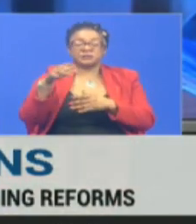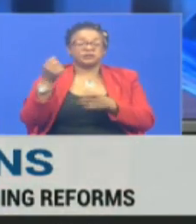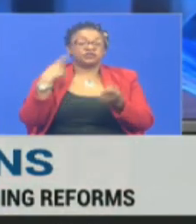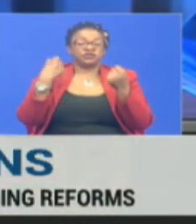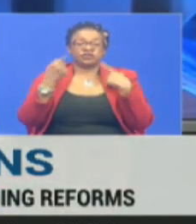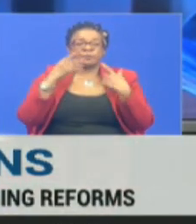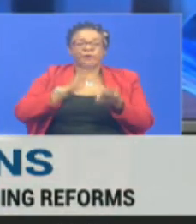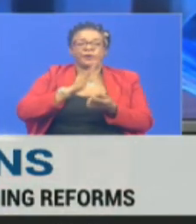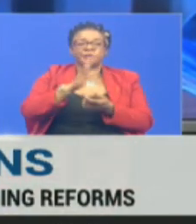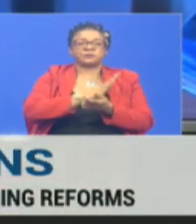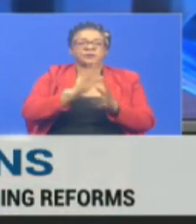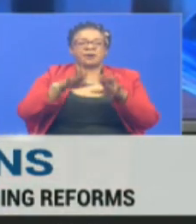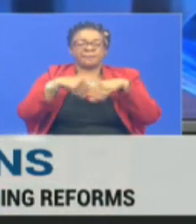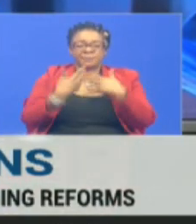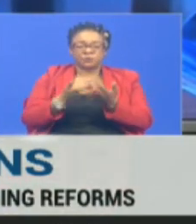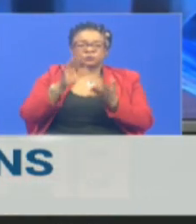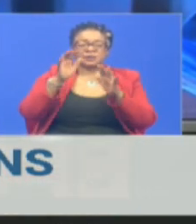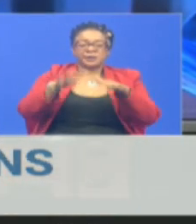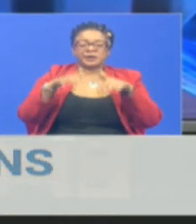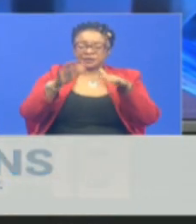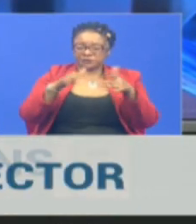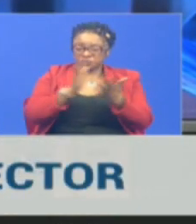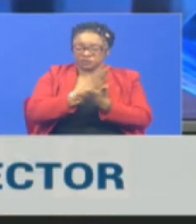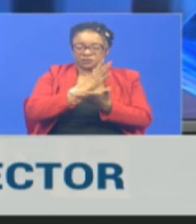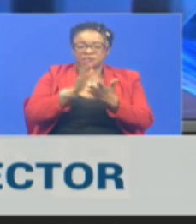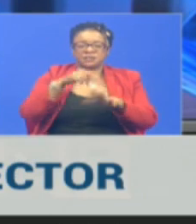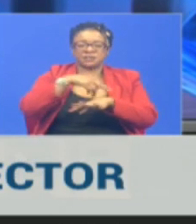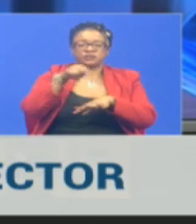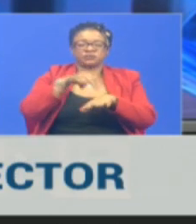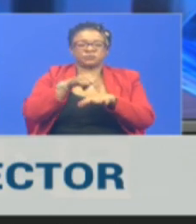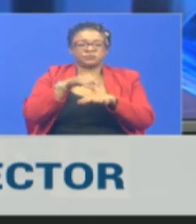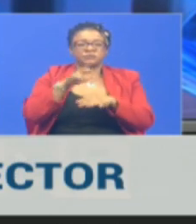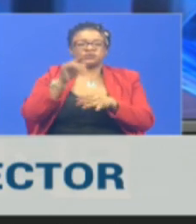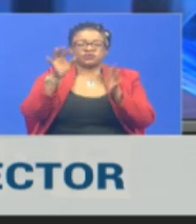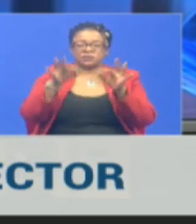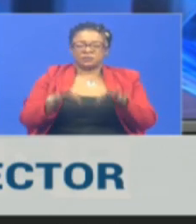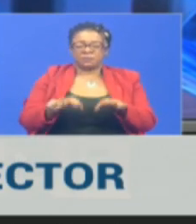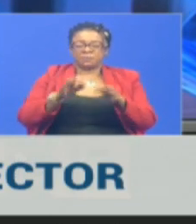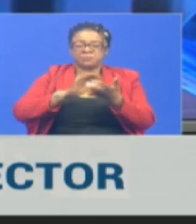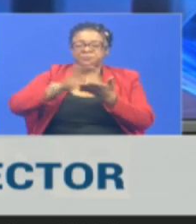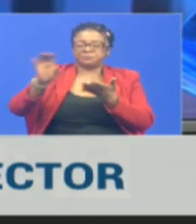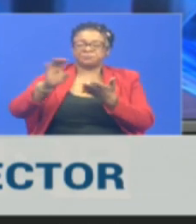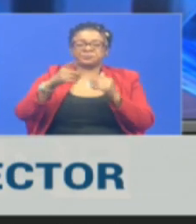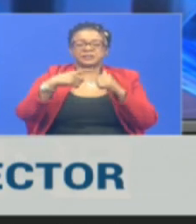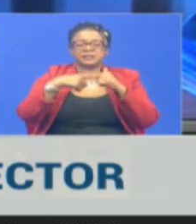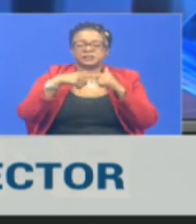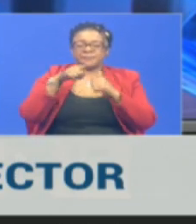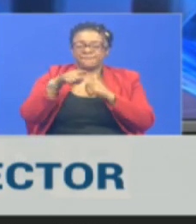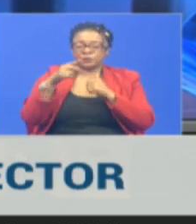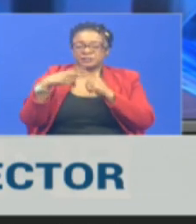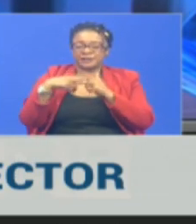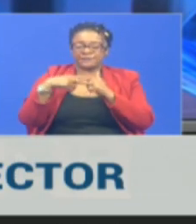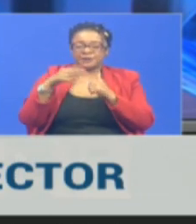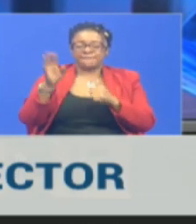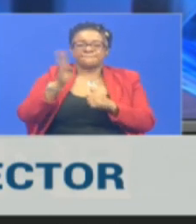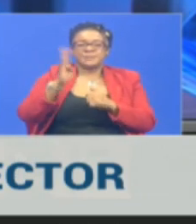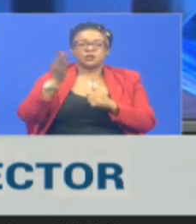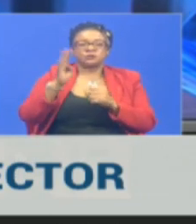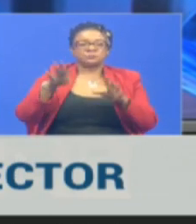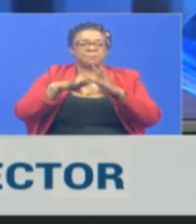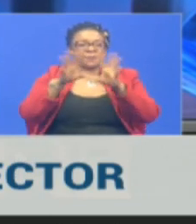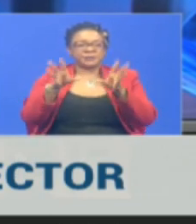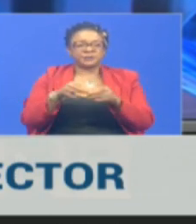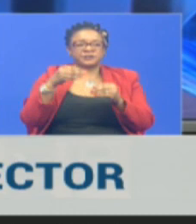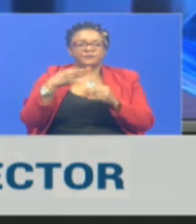matters regarding the agriculture sector, the National Treasury is set to release part of the 6.7 billion shillings budget allocation for the